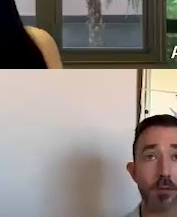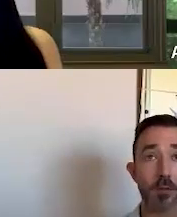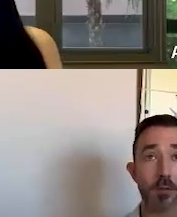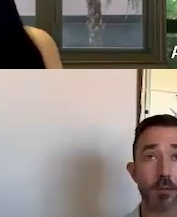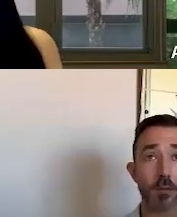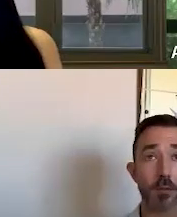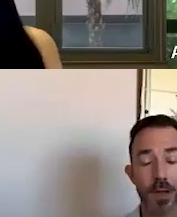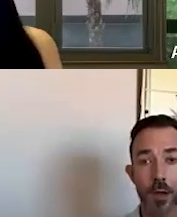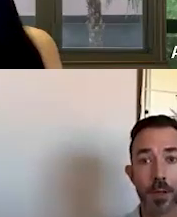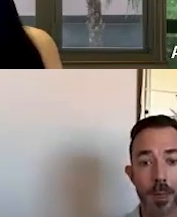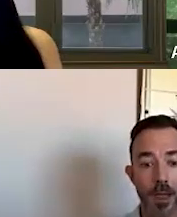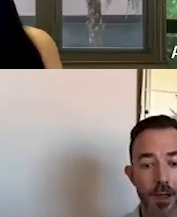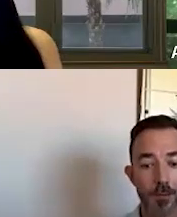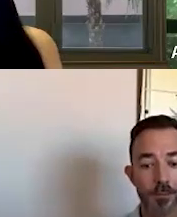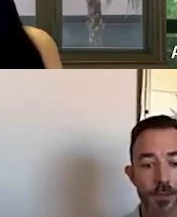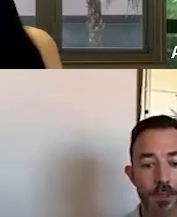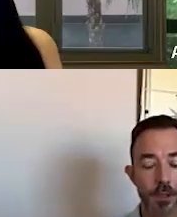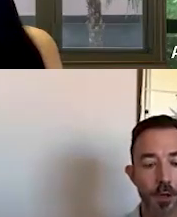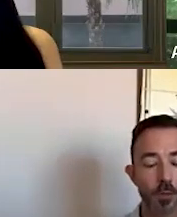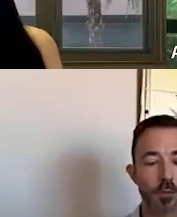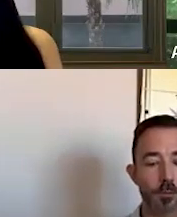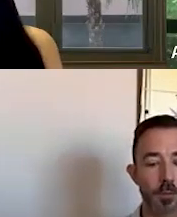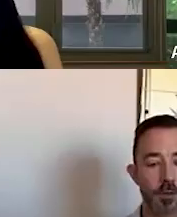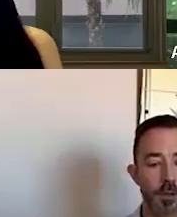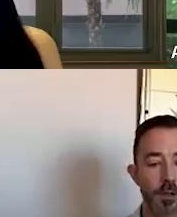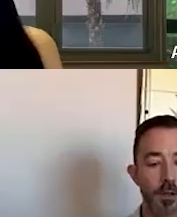it's going to take a lot of follow-up.